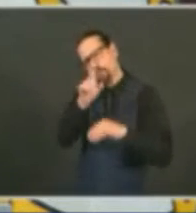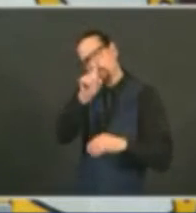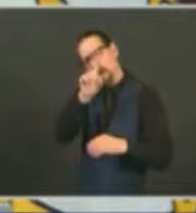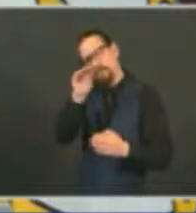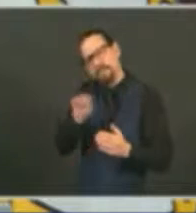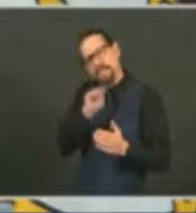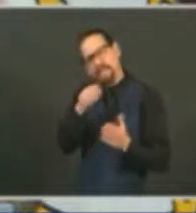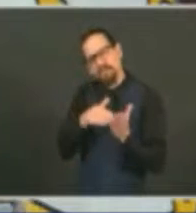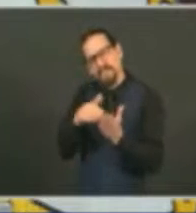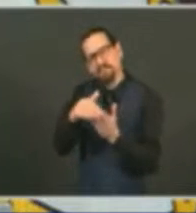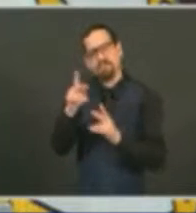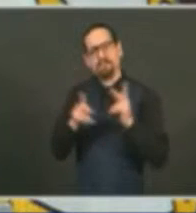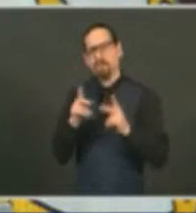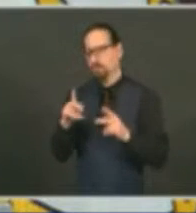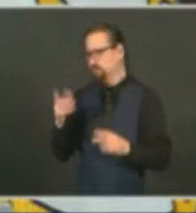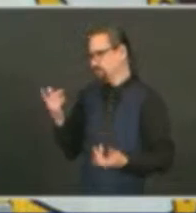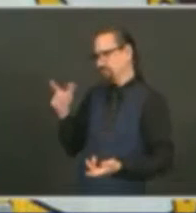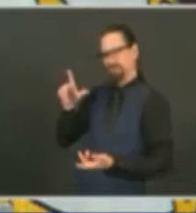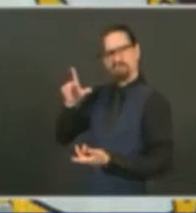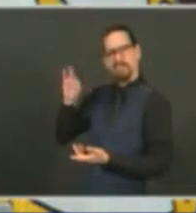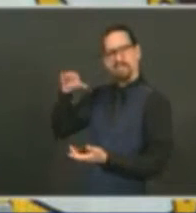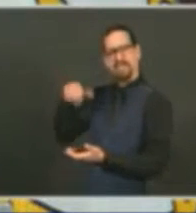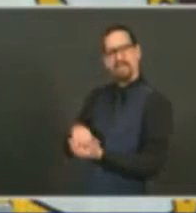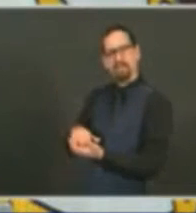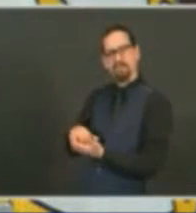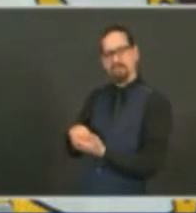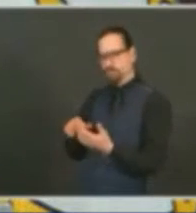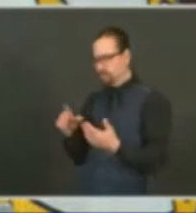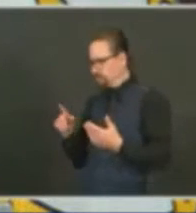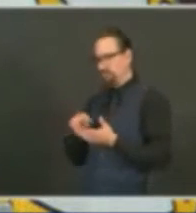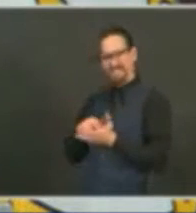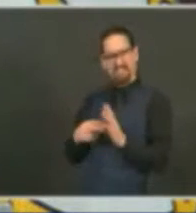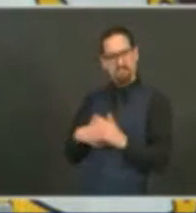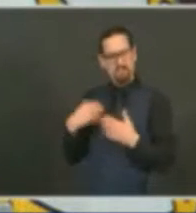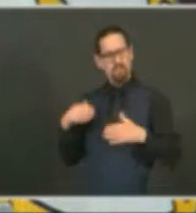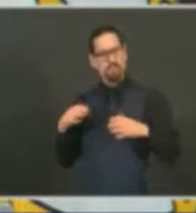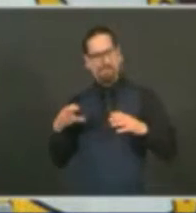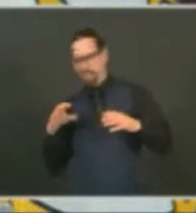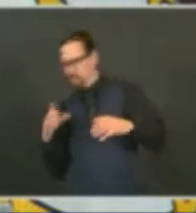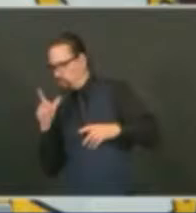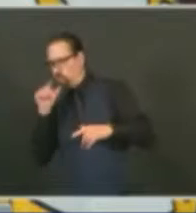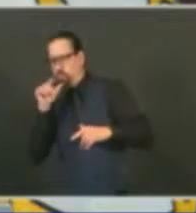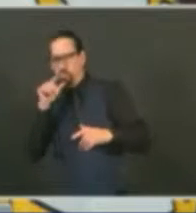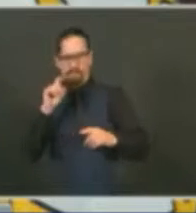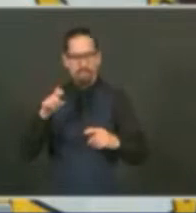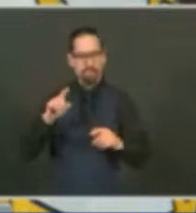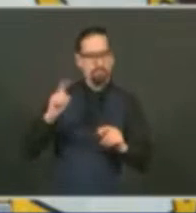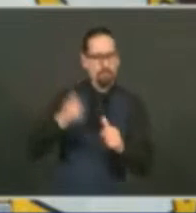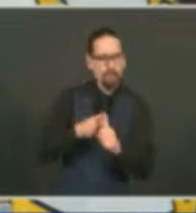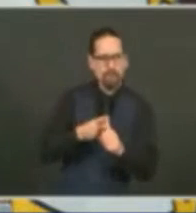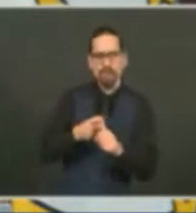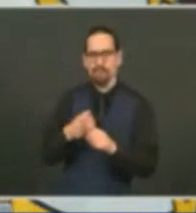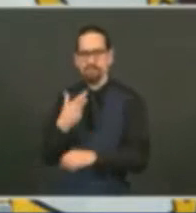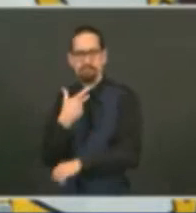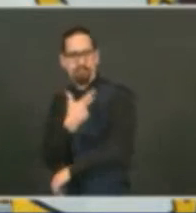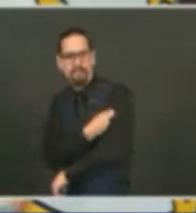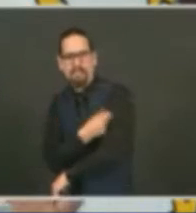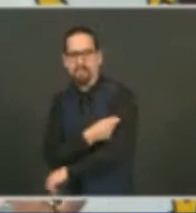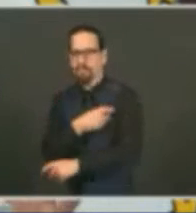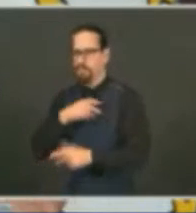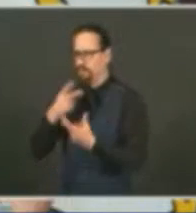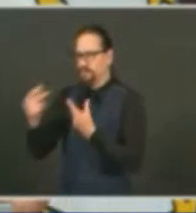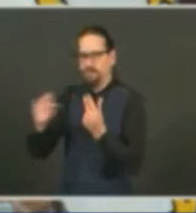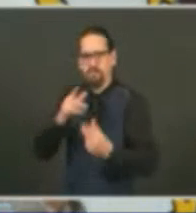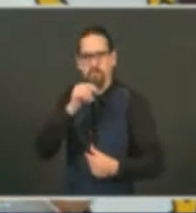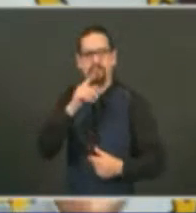why we are prioritizing where those initial doses will be going. Those initial doses will be going to healthcare workers,